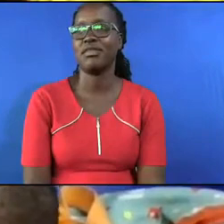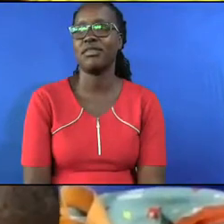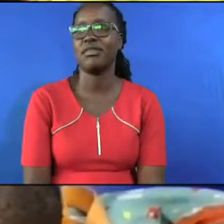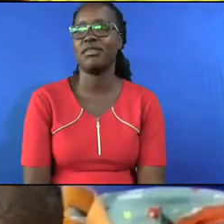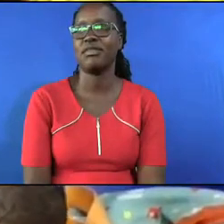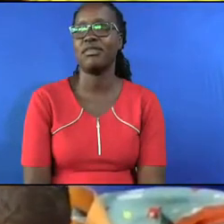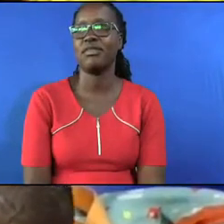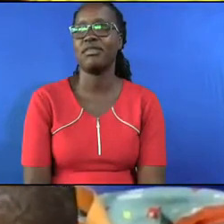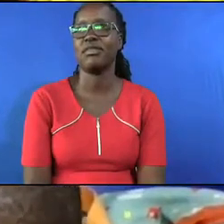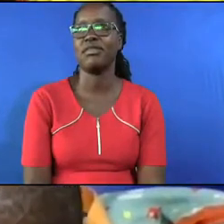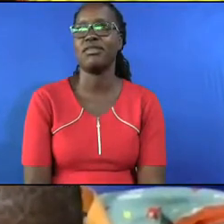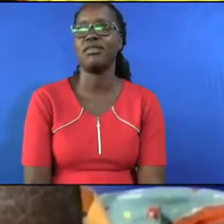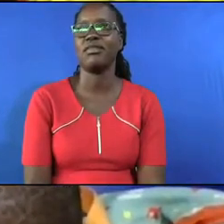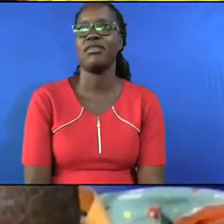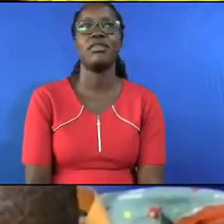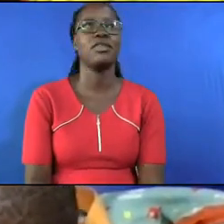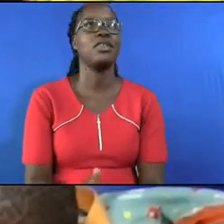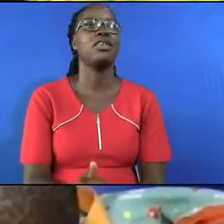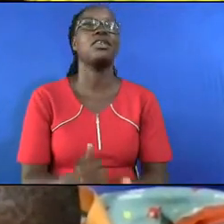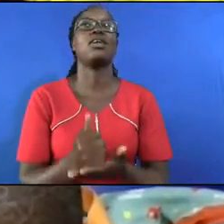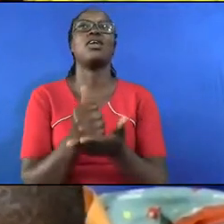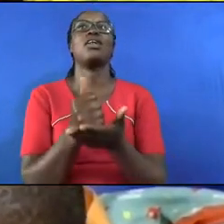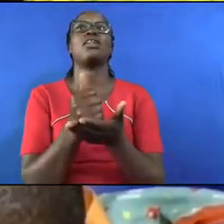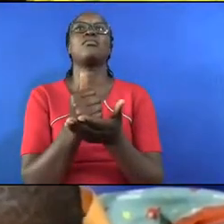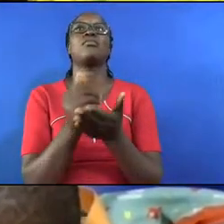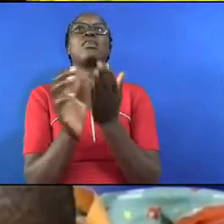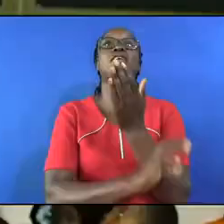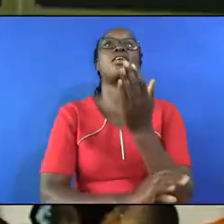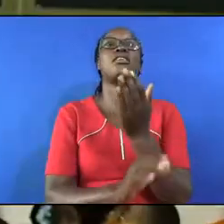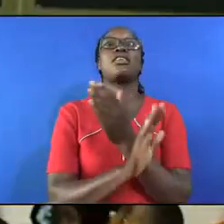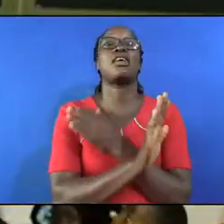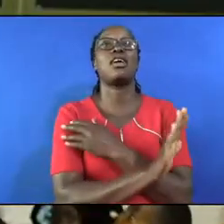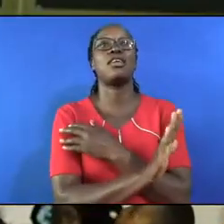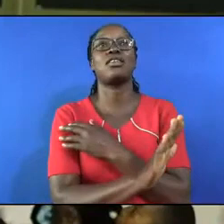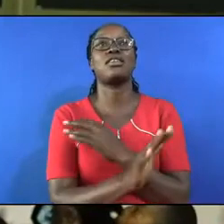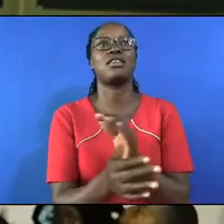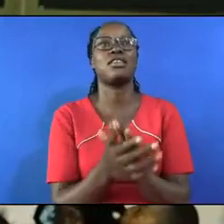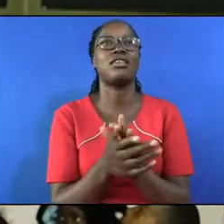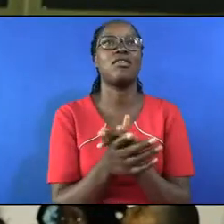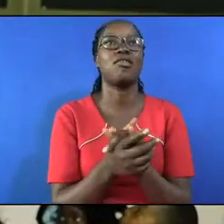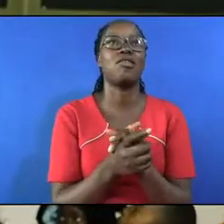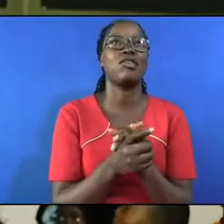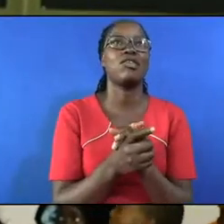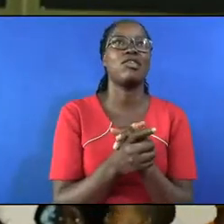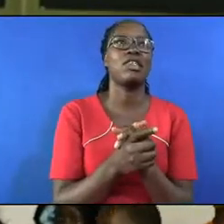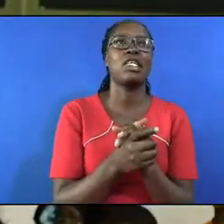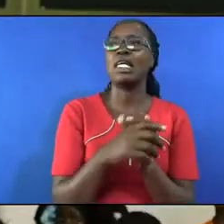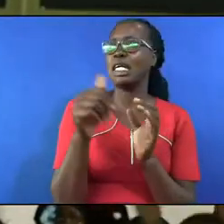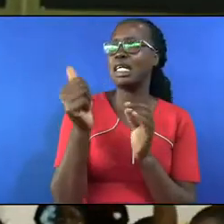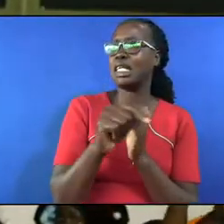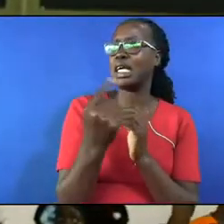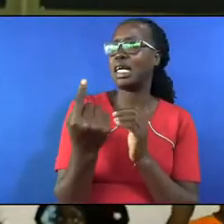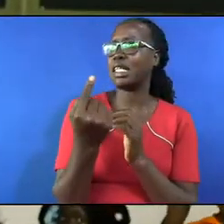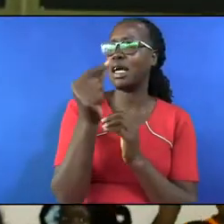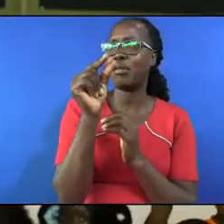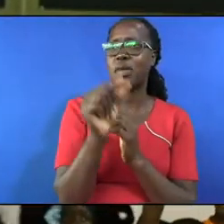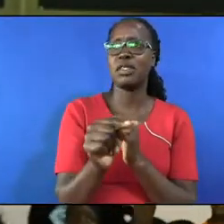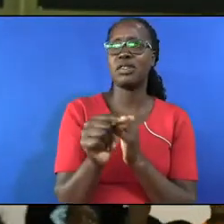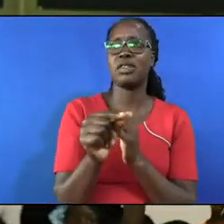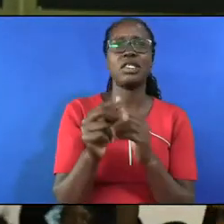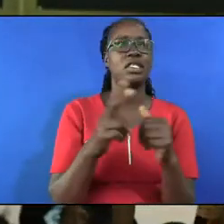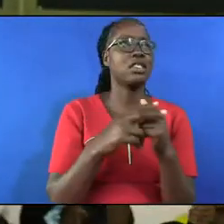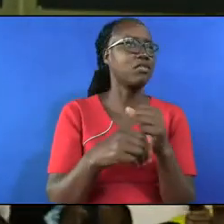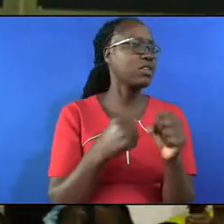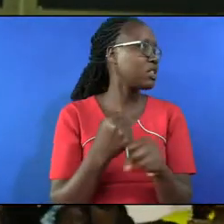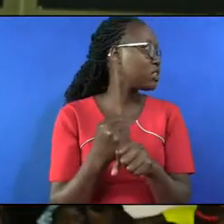I'll help my country. Wow, she will help her country. Amen? Anyone else who is 7 years old?